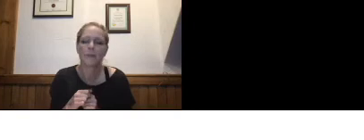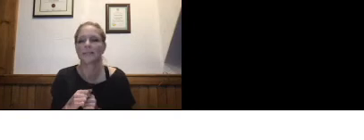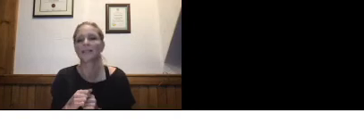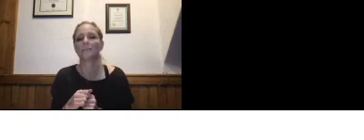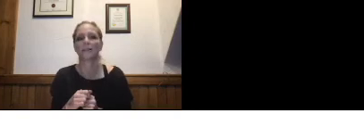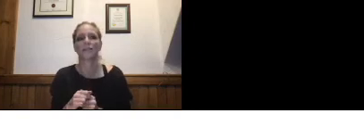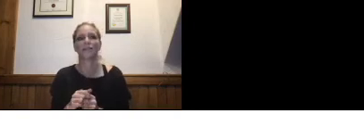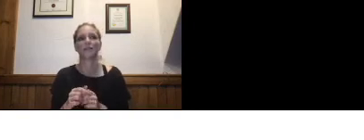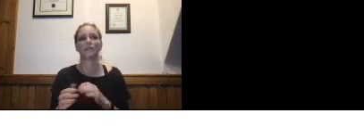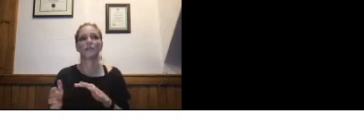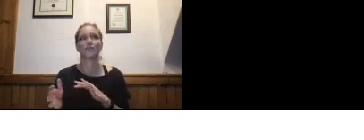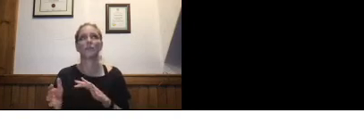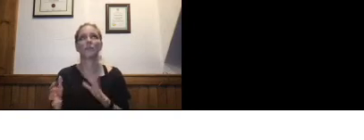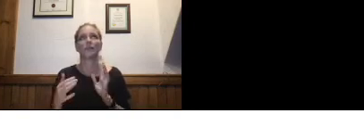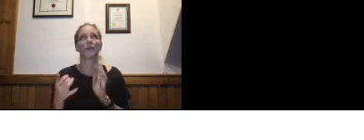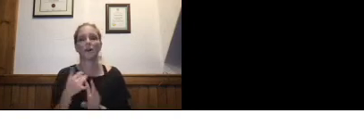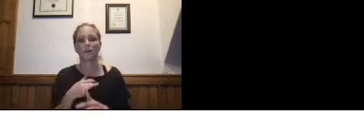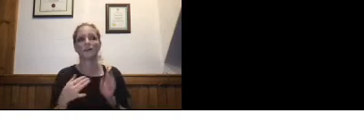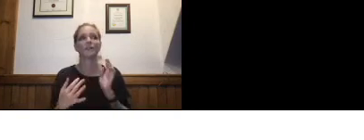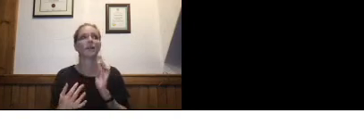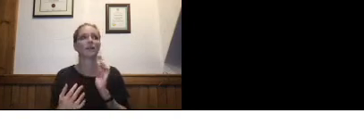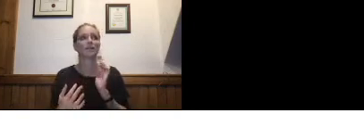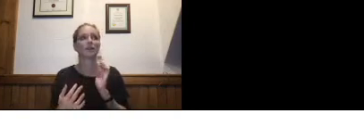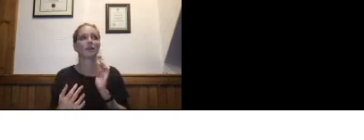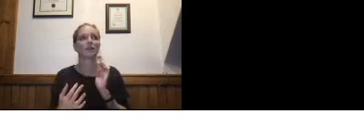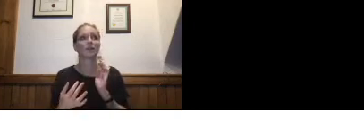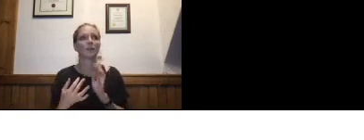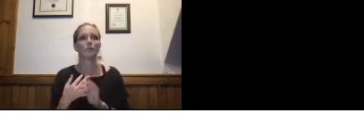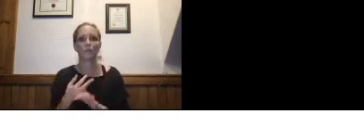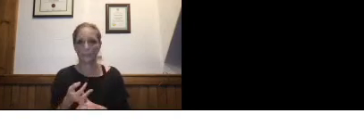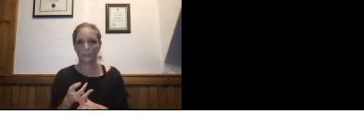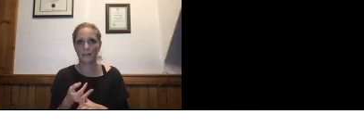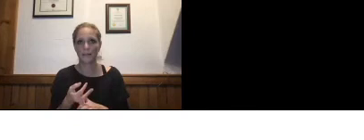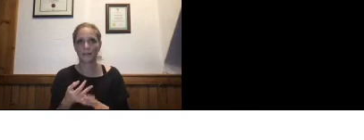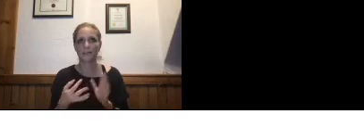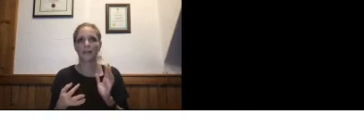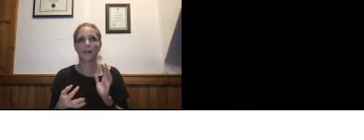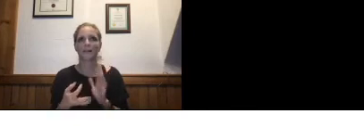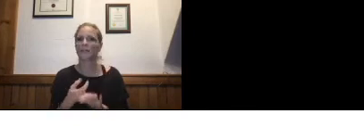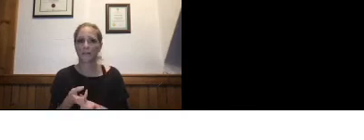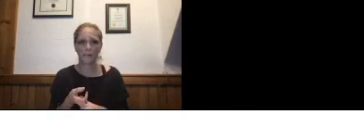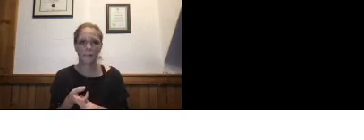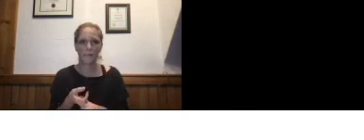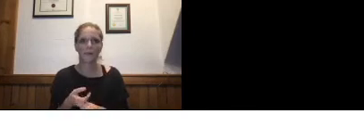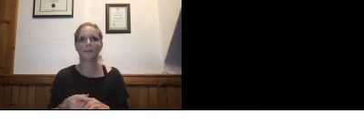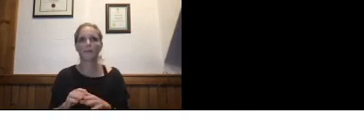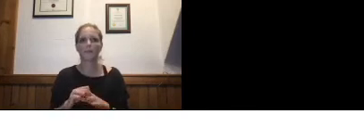They basically they do a few like cognitive tests, movement tests, and they take a